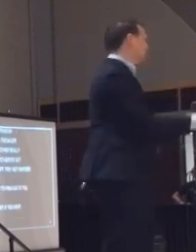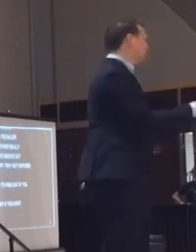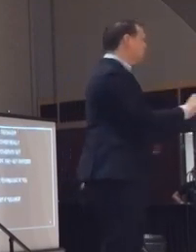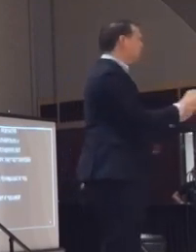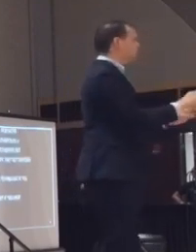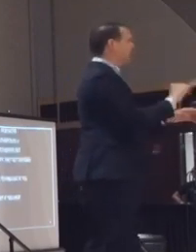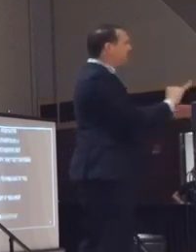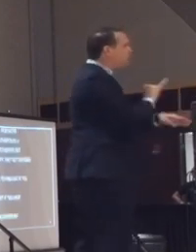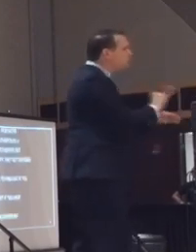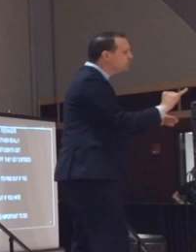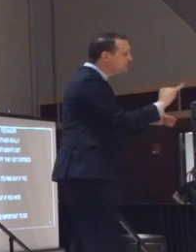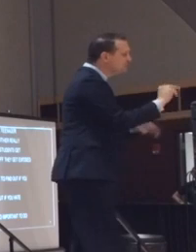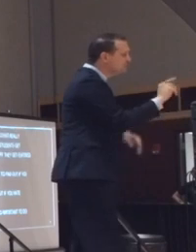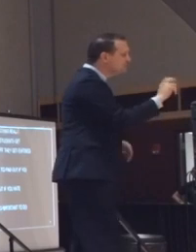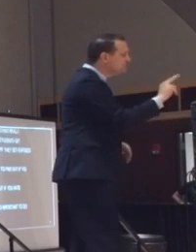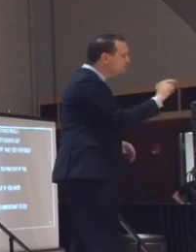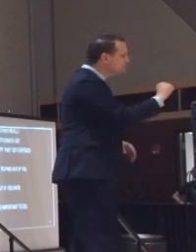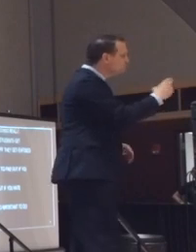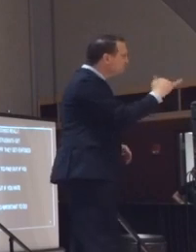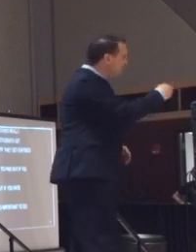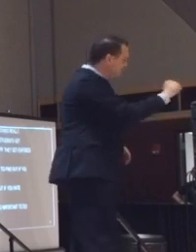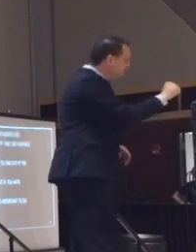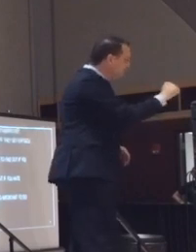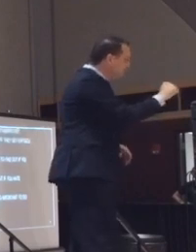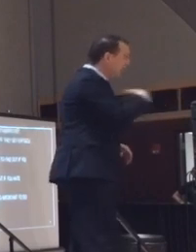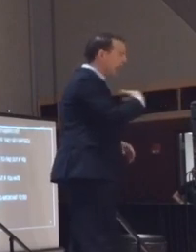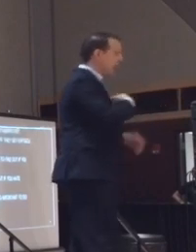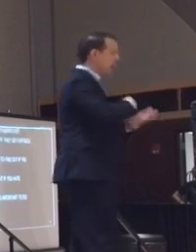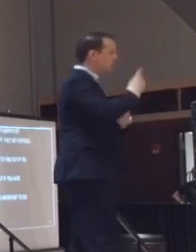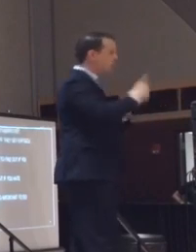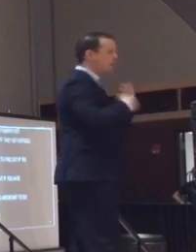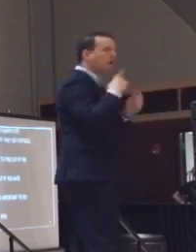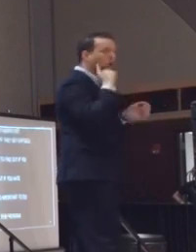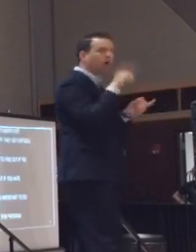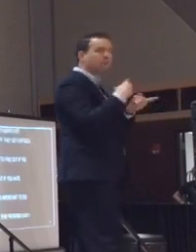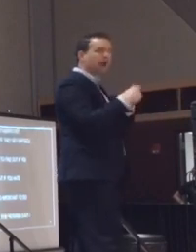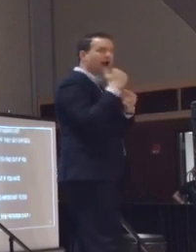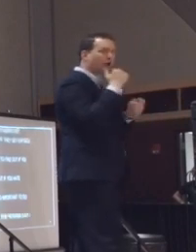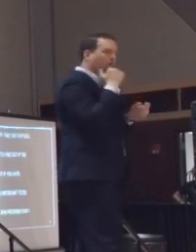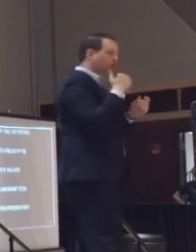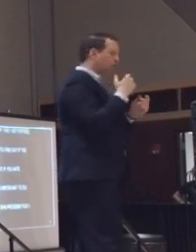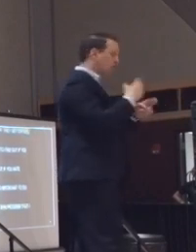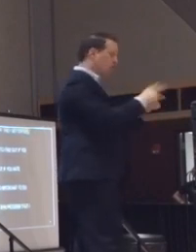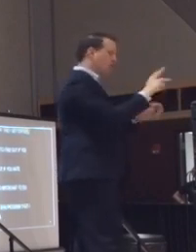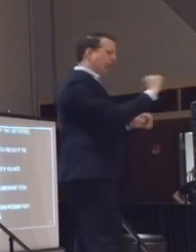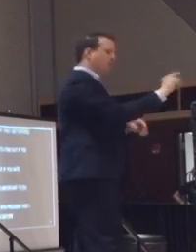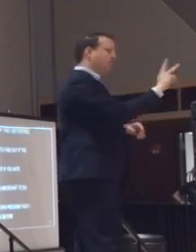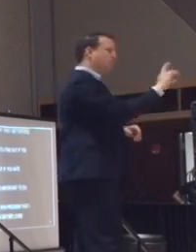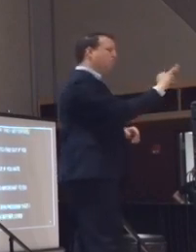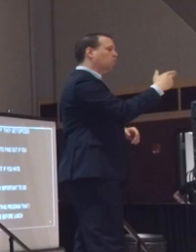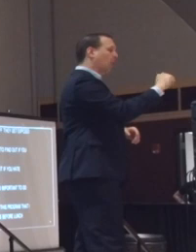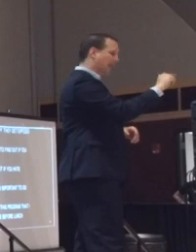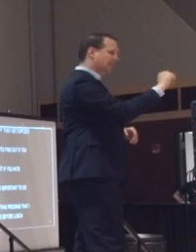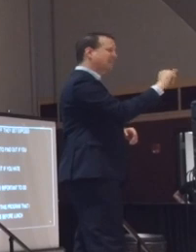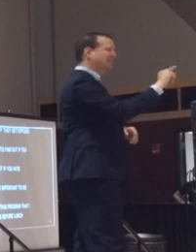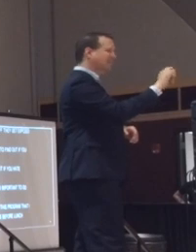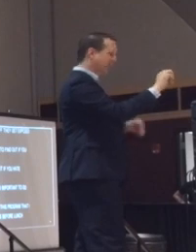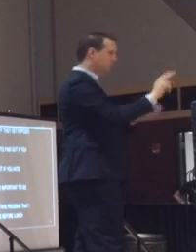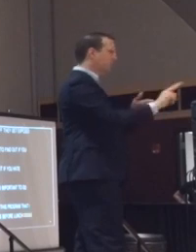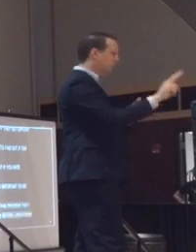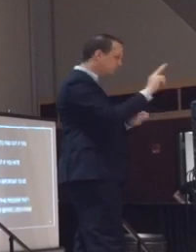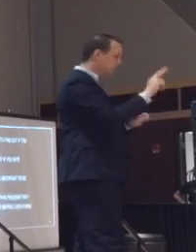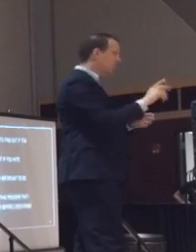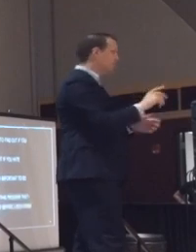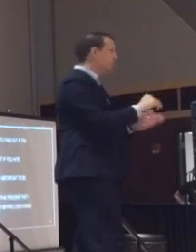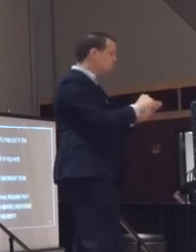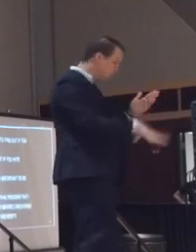to do internships. And I really liked this program that I heard about just before lunch they're doing at Wright State University, where they get